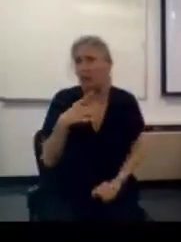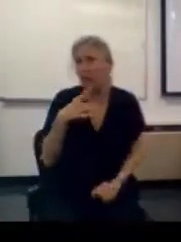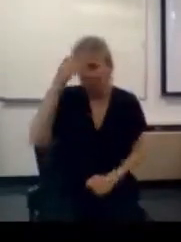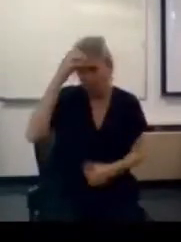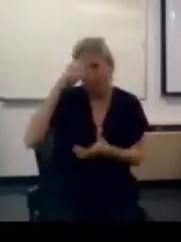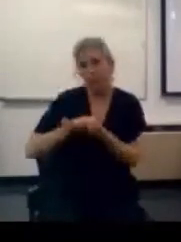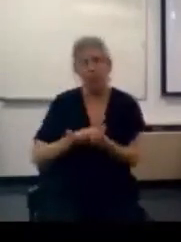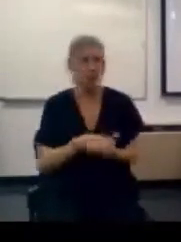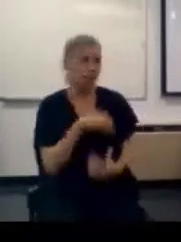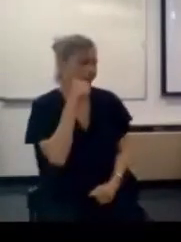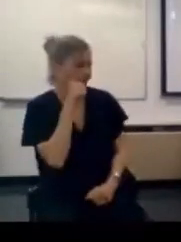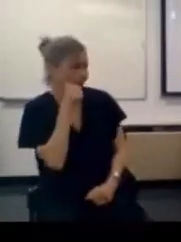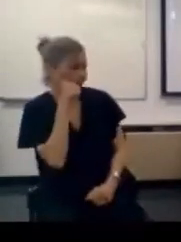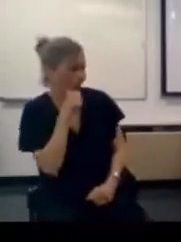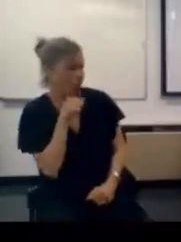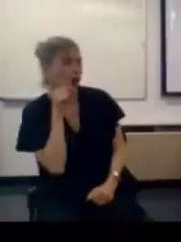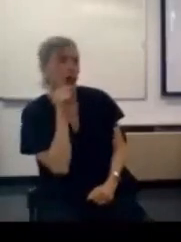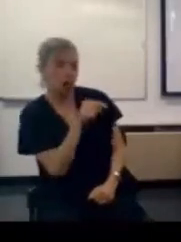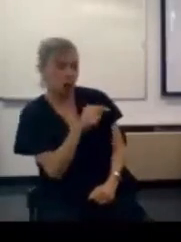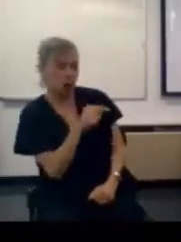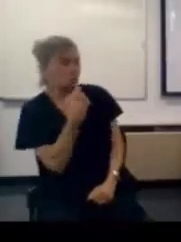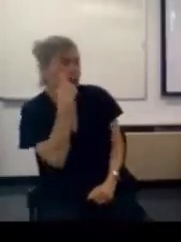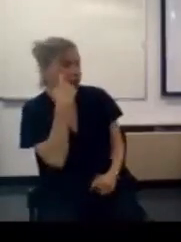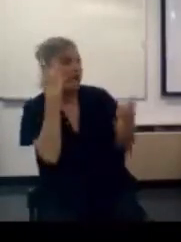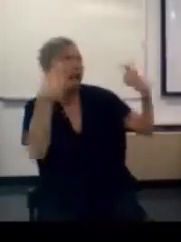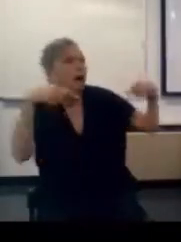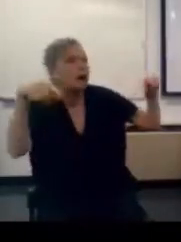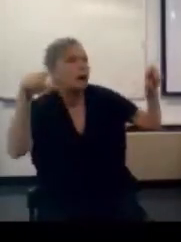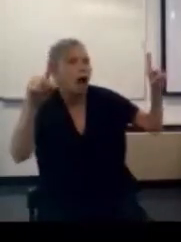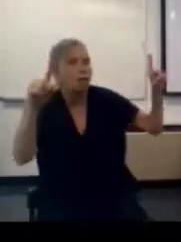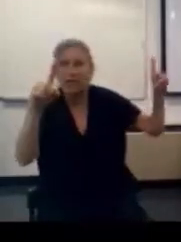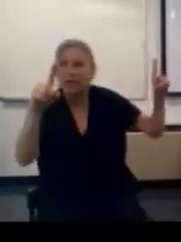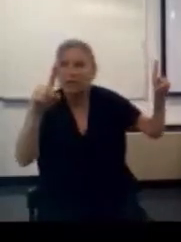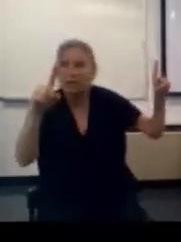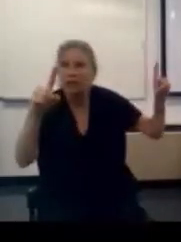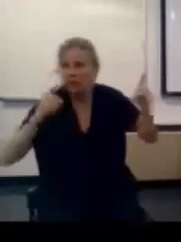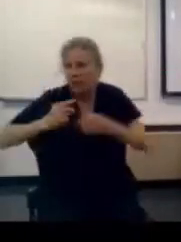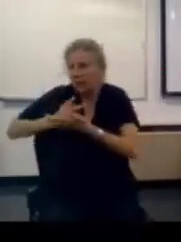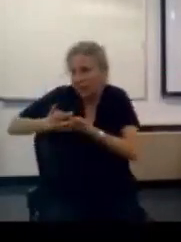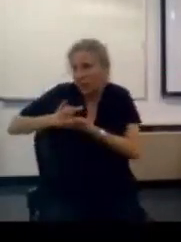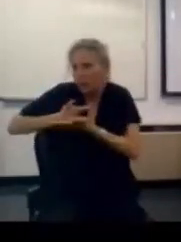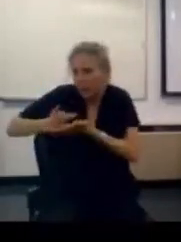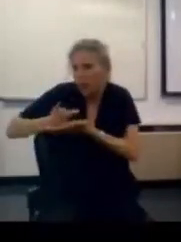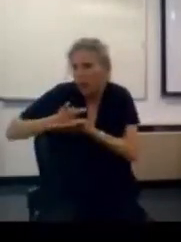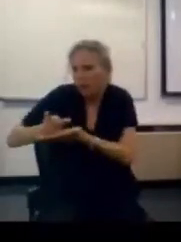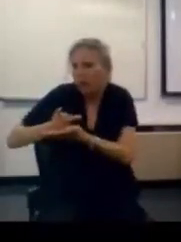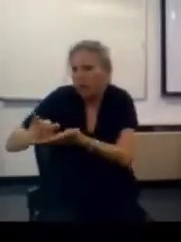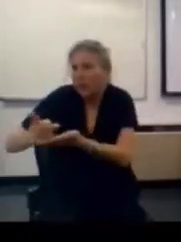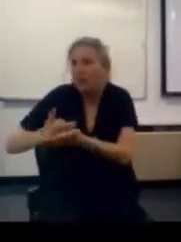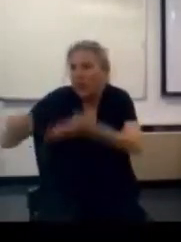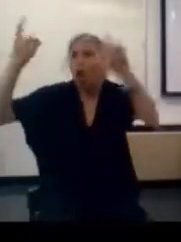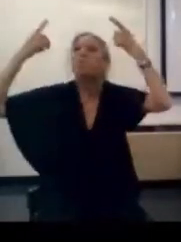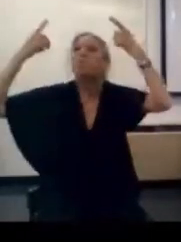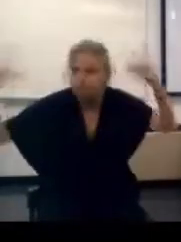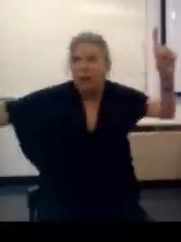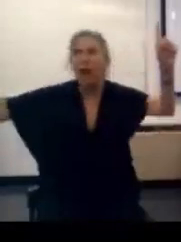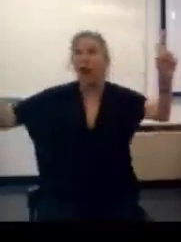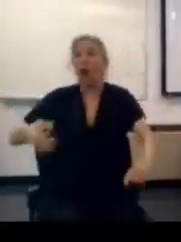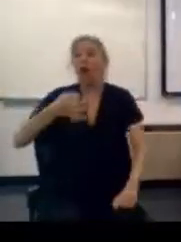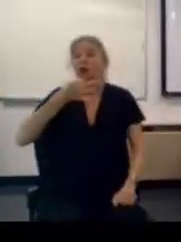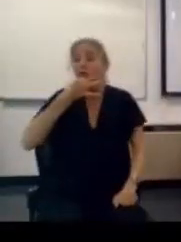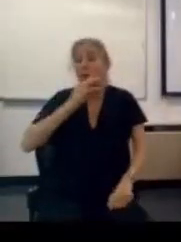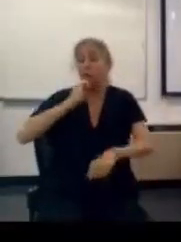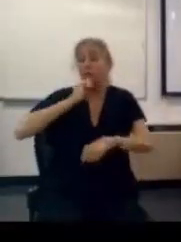headband, and my husband's like, girl, you just accomplished something that hasn't been done in 40